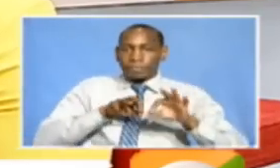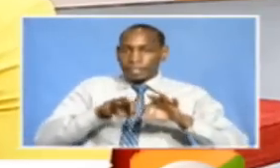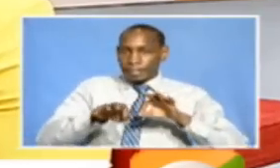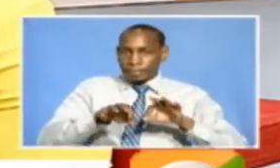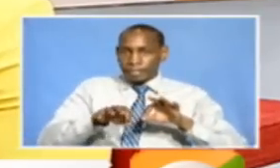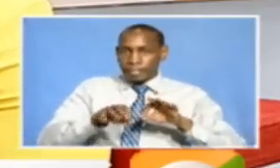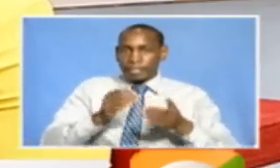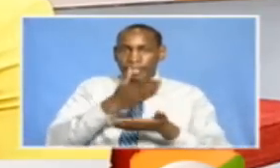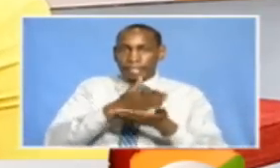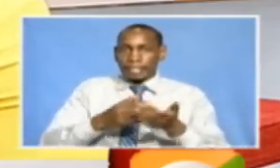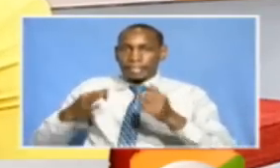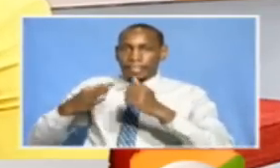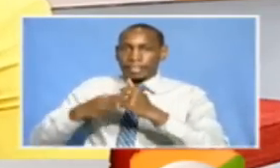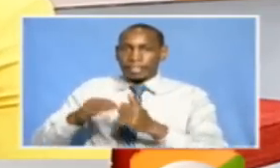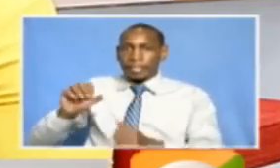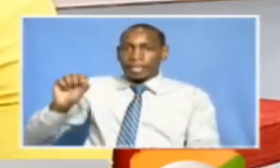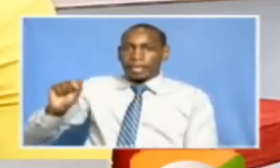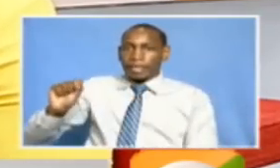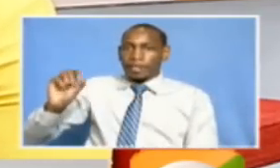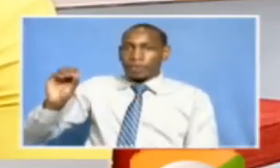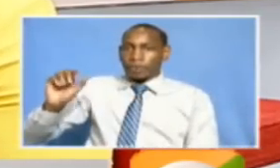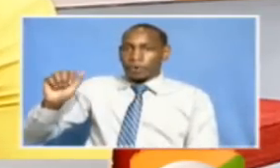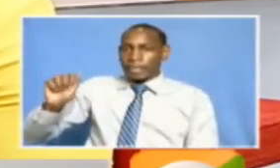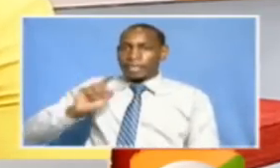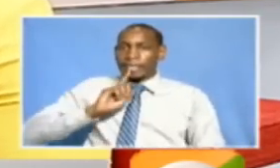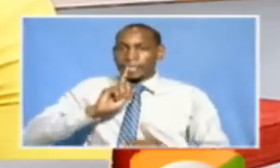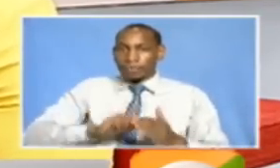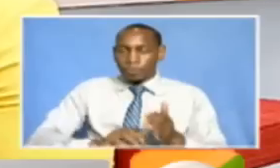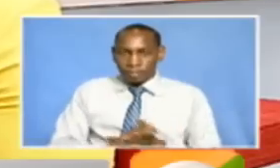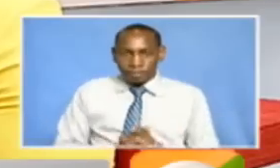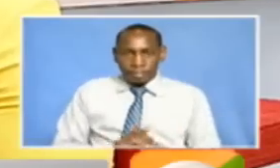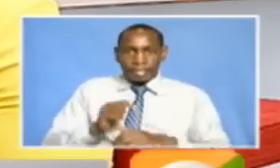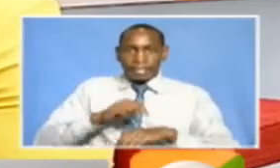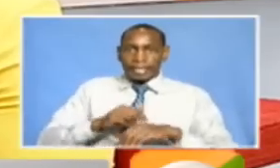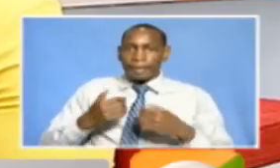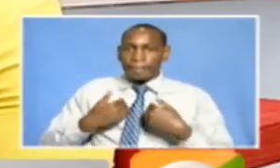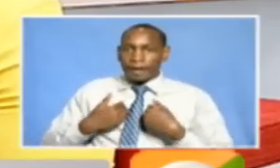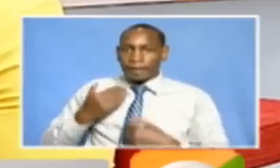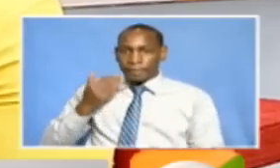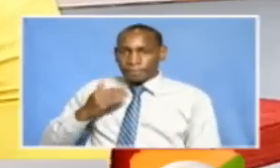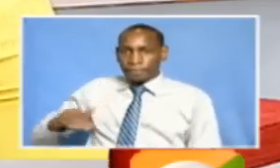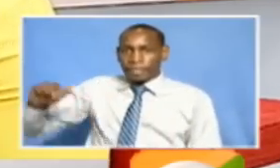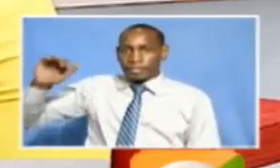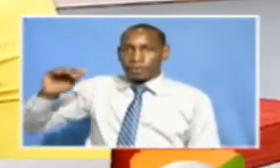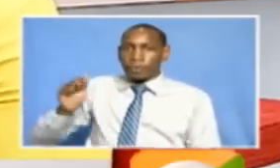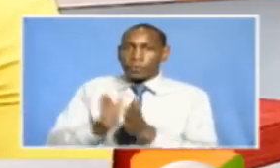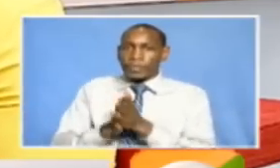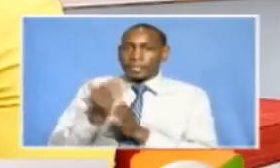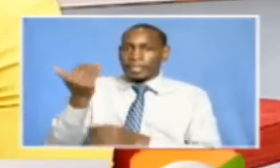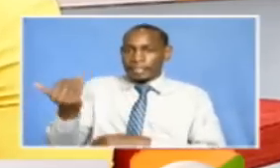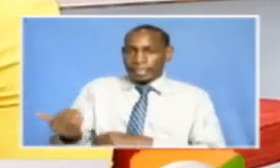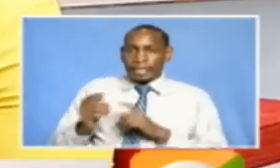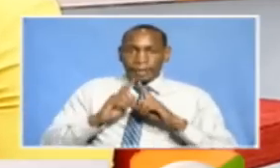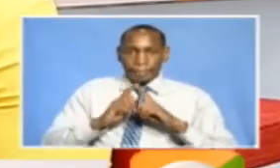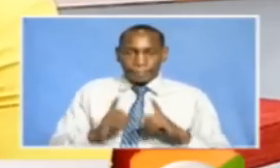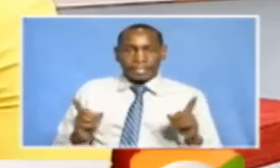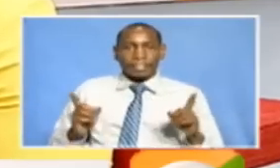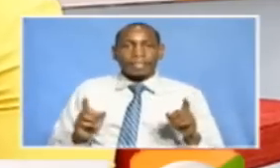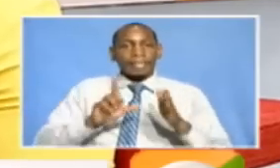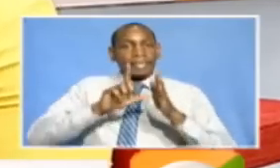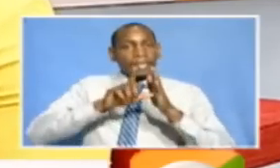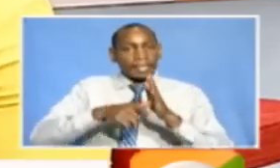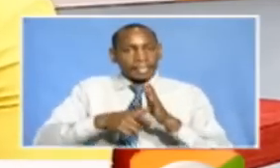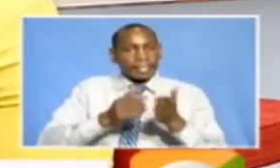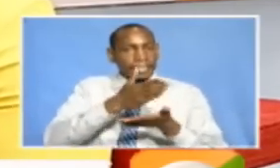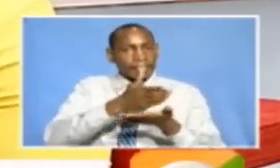in Section 8 of the SOA is when there is an adult and a minor. However, later on